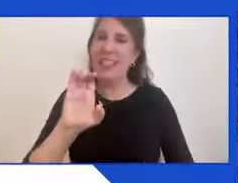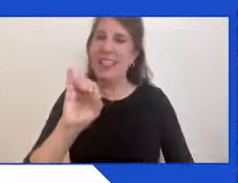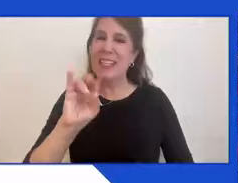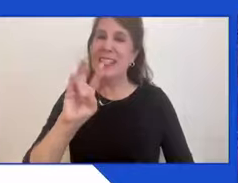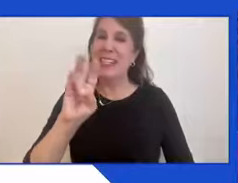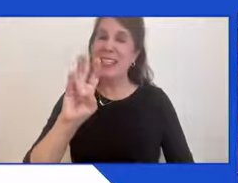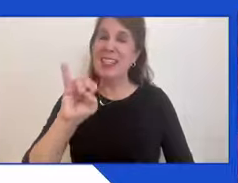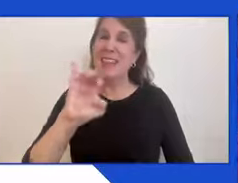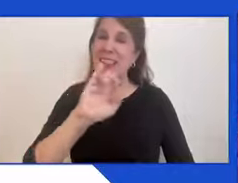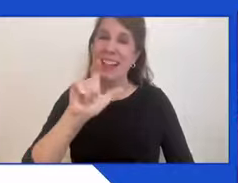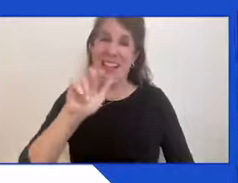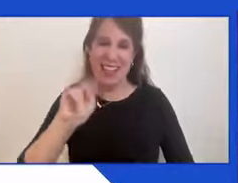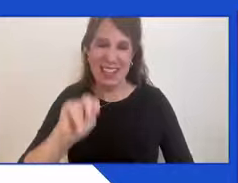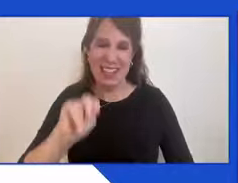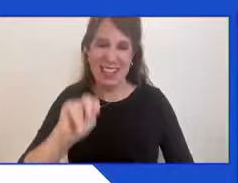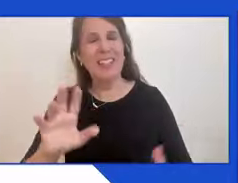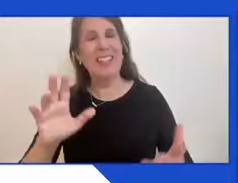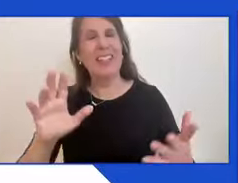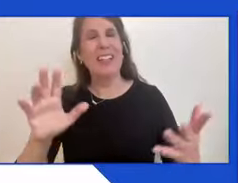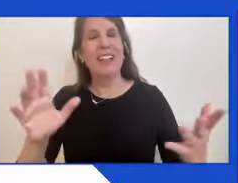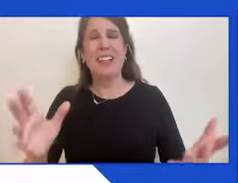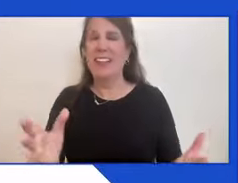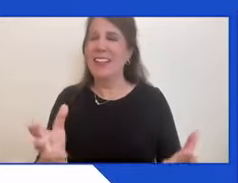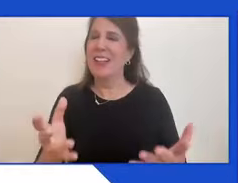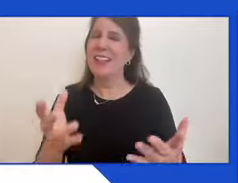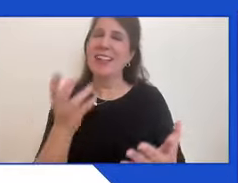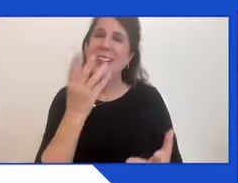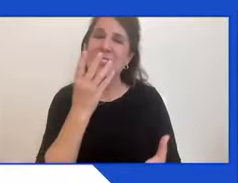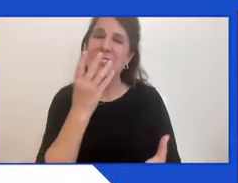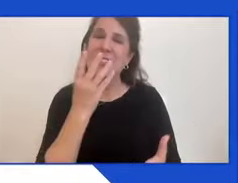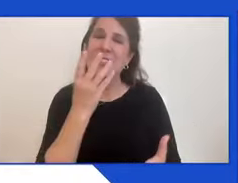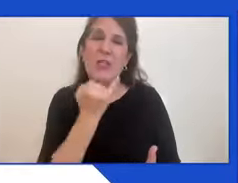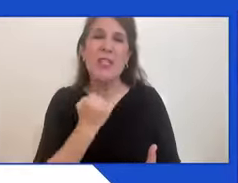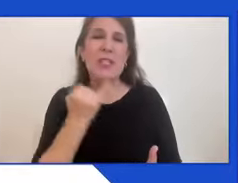Kol Israel arevim ze baze.